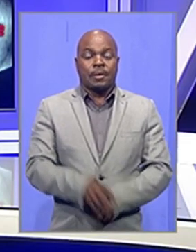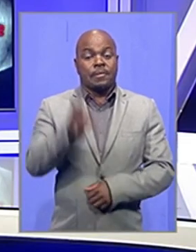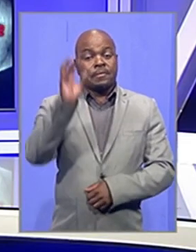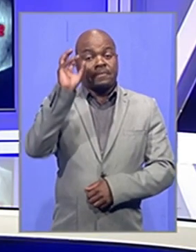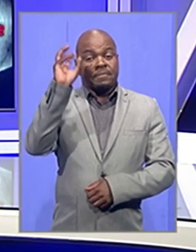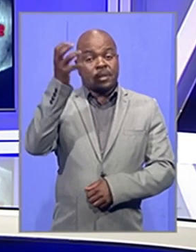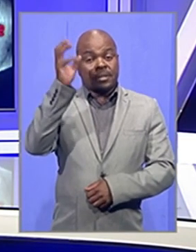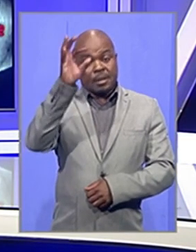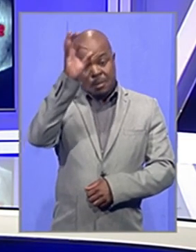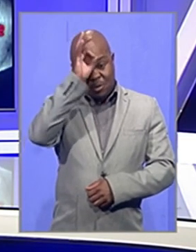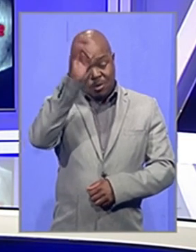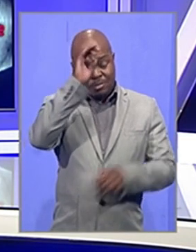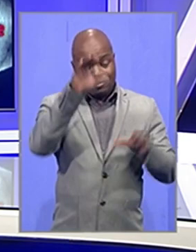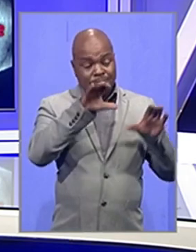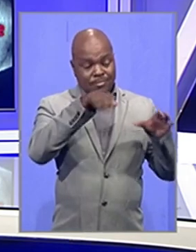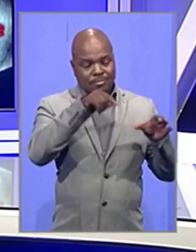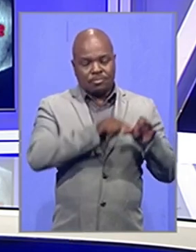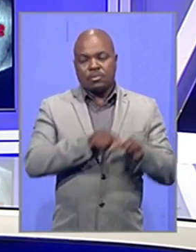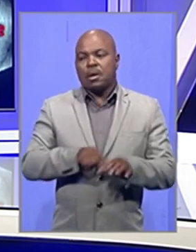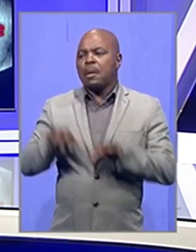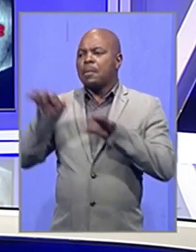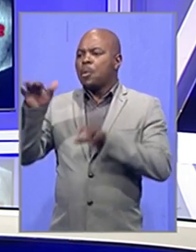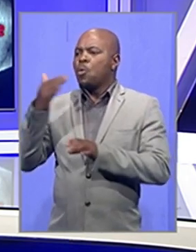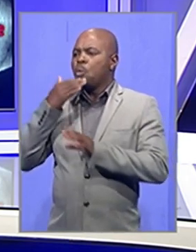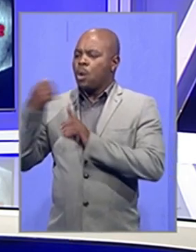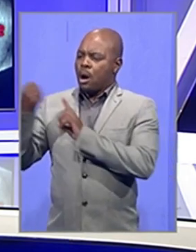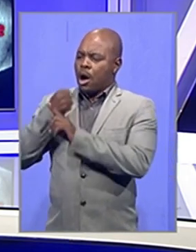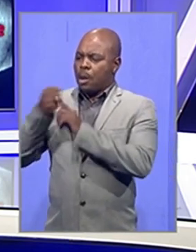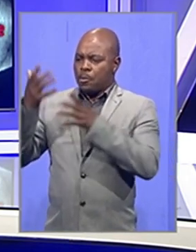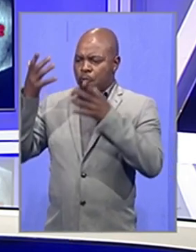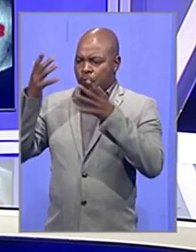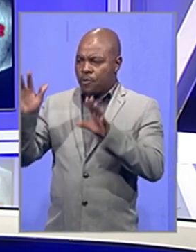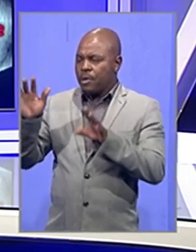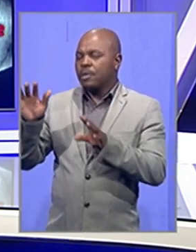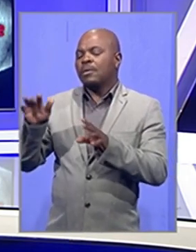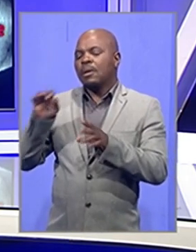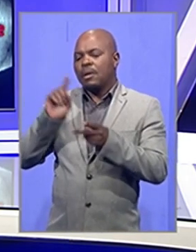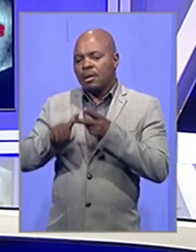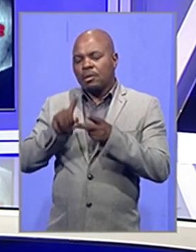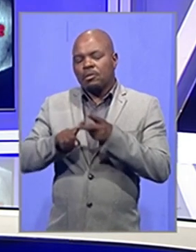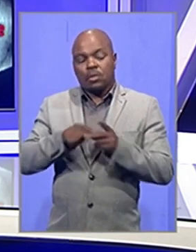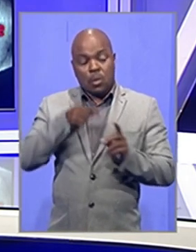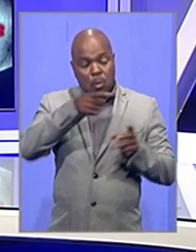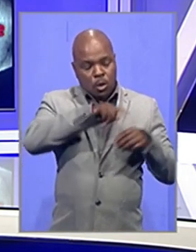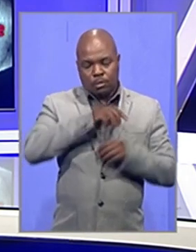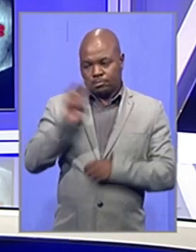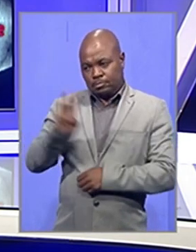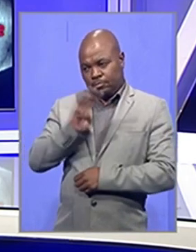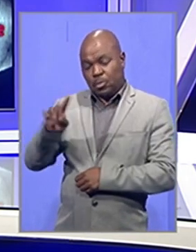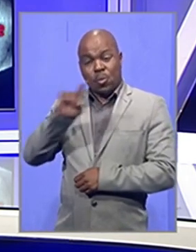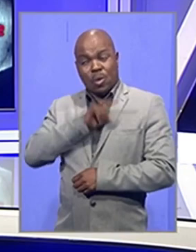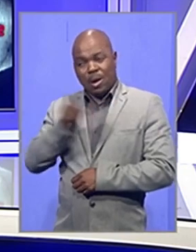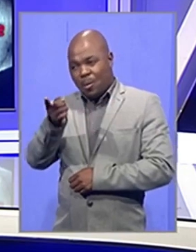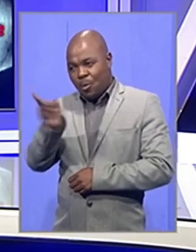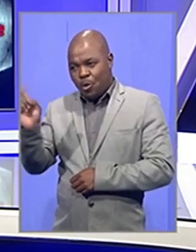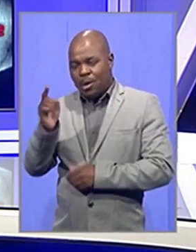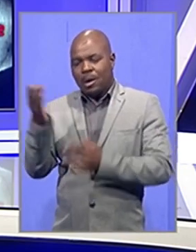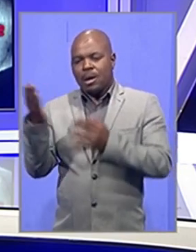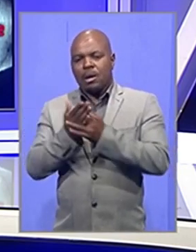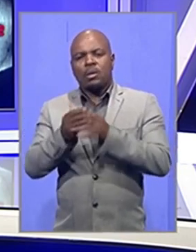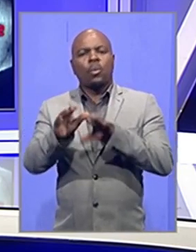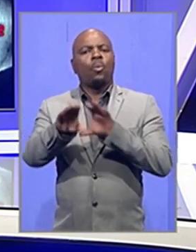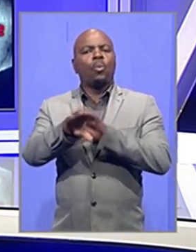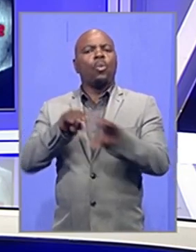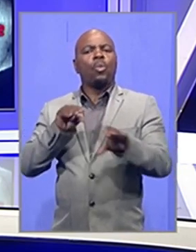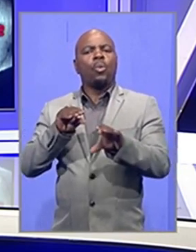Mapodisi ya province ya Free State a khadile batswa setlhabelo ba tiriso dikgoka ya bong ba ba gogelang dikgetse kwa morago.